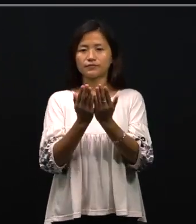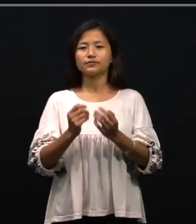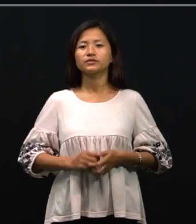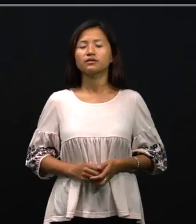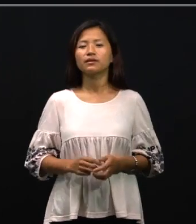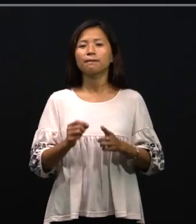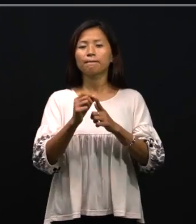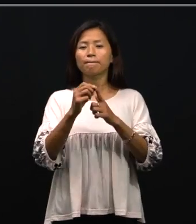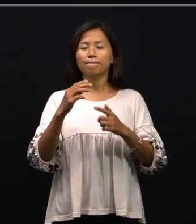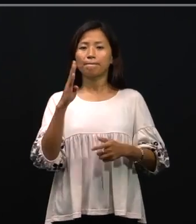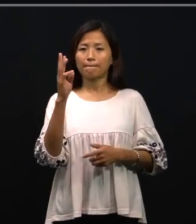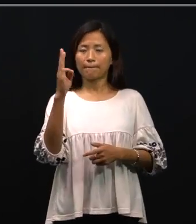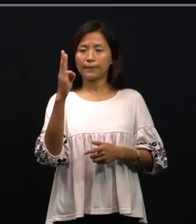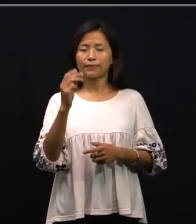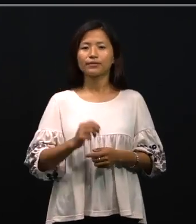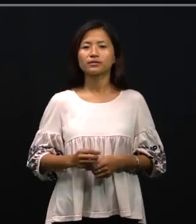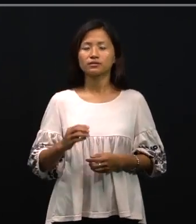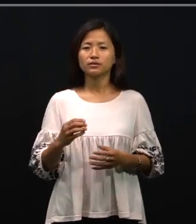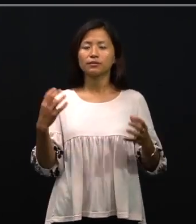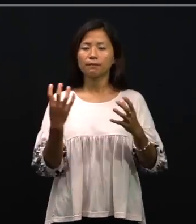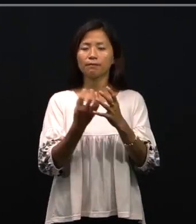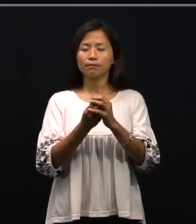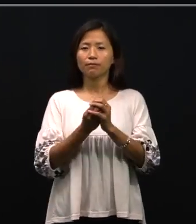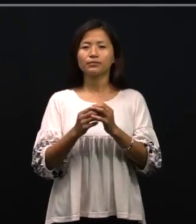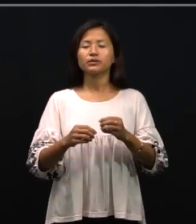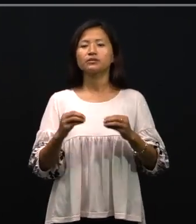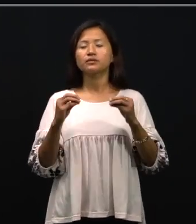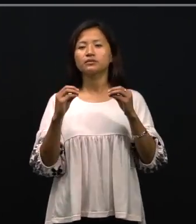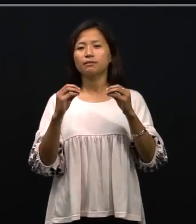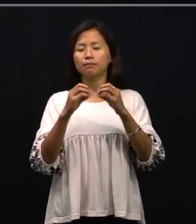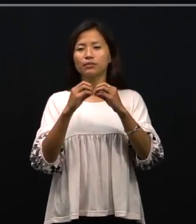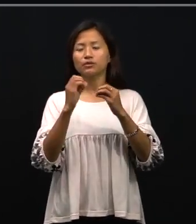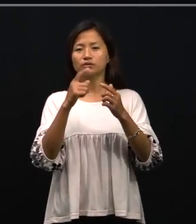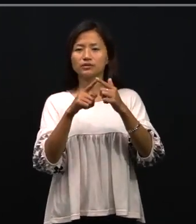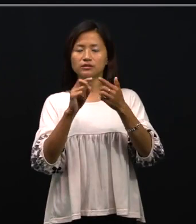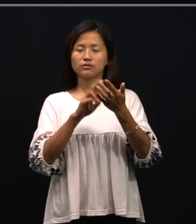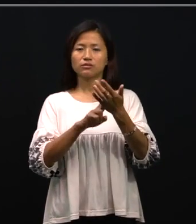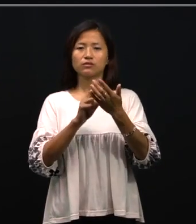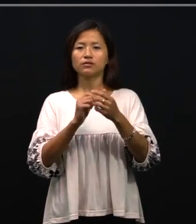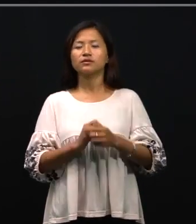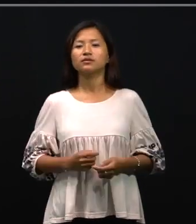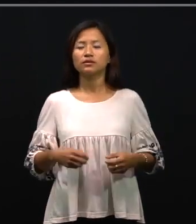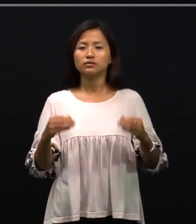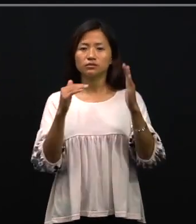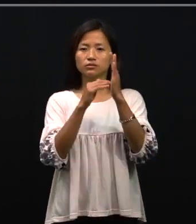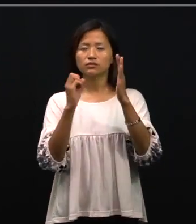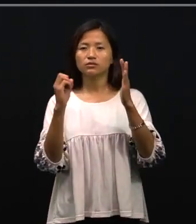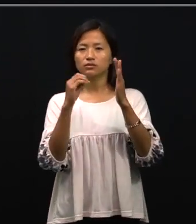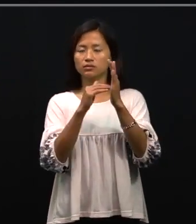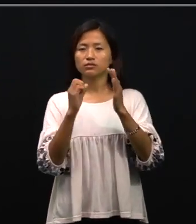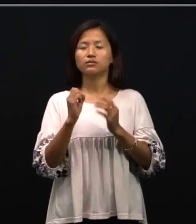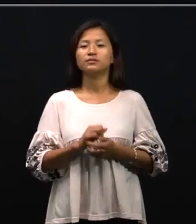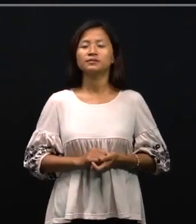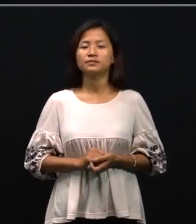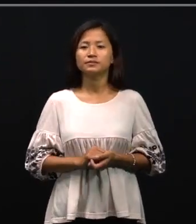it consists of two branches, botany and zoology. And botany means pasture, and zoology means zoo, means